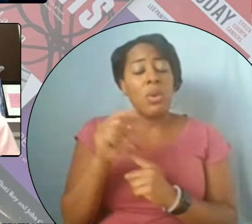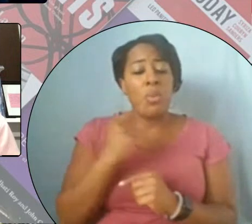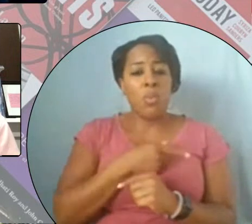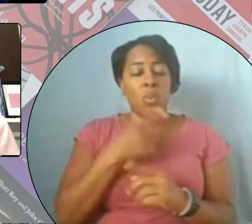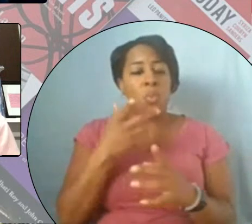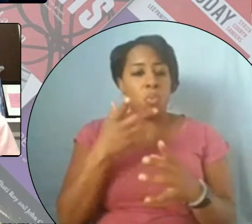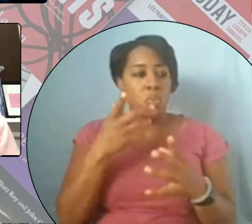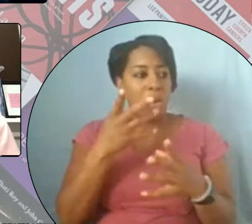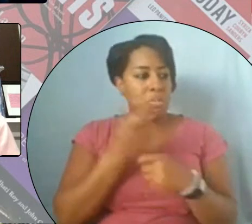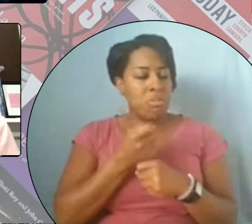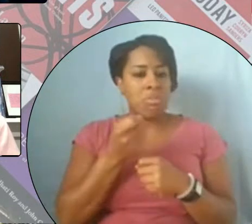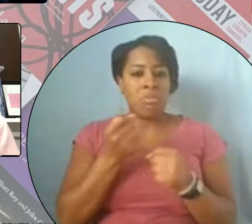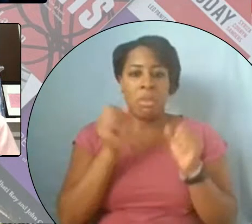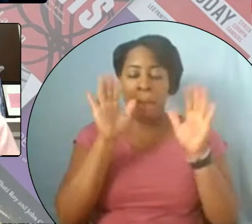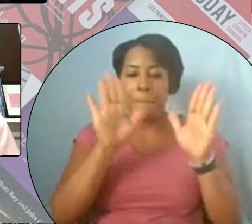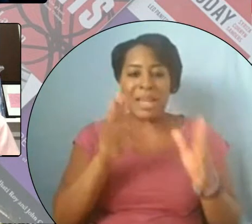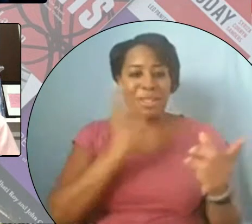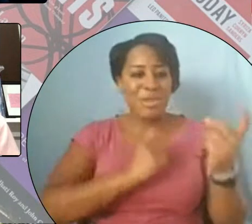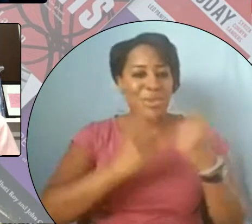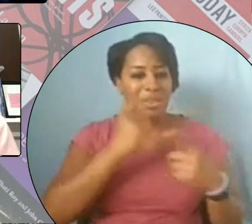questions, some of which are actually